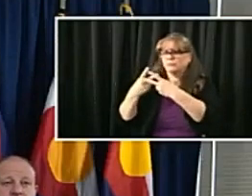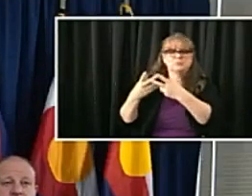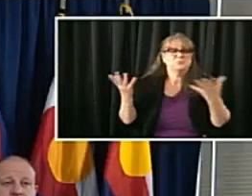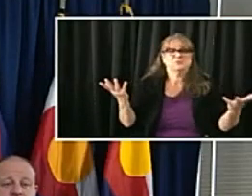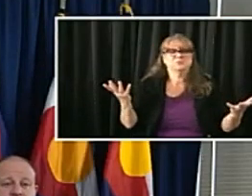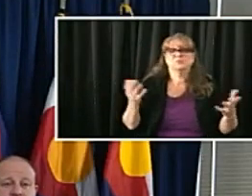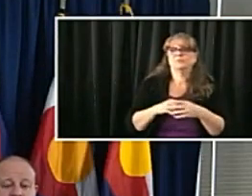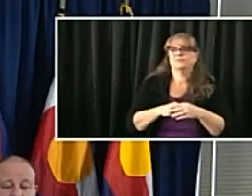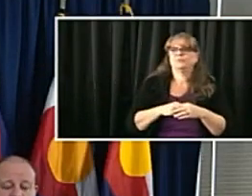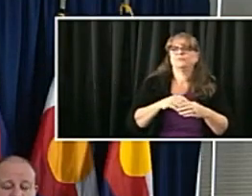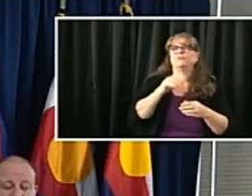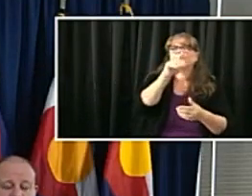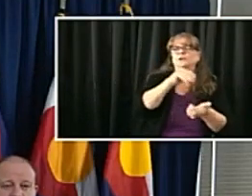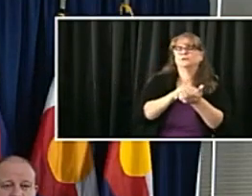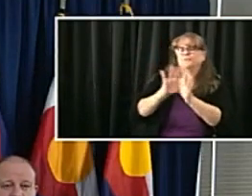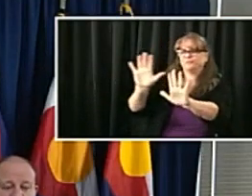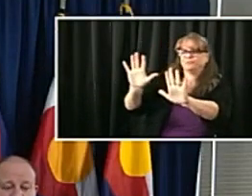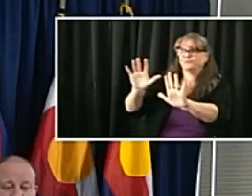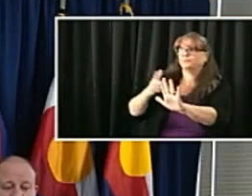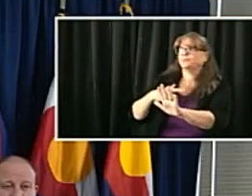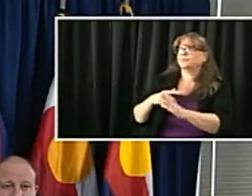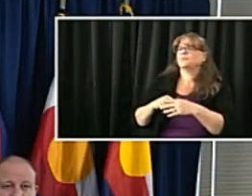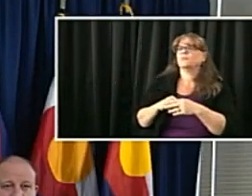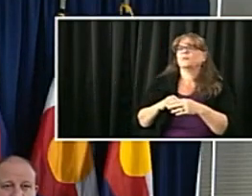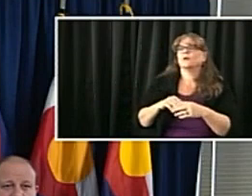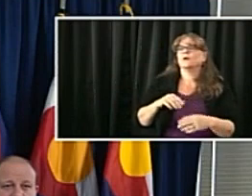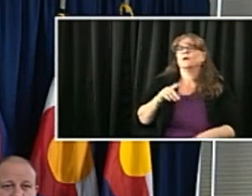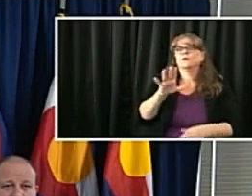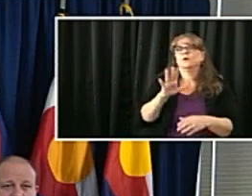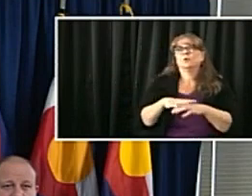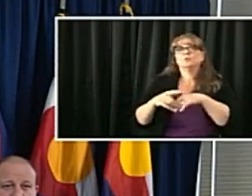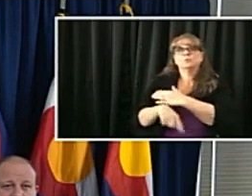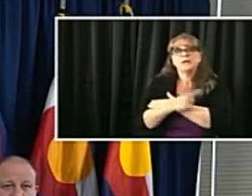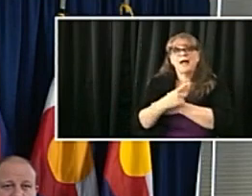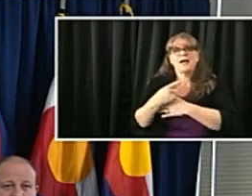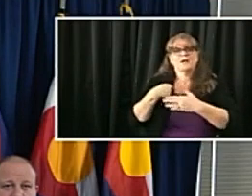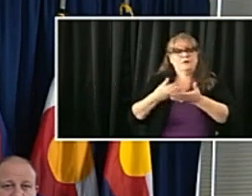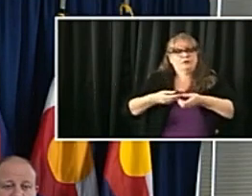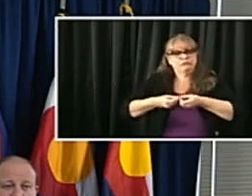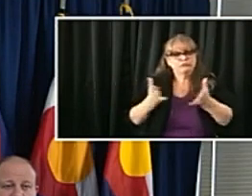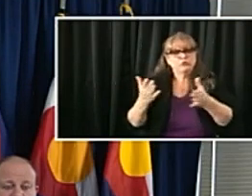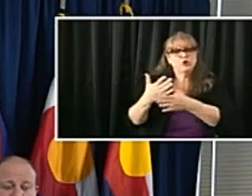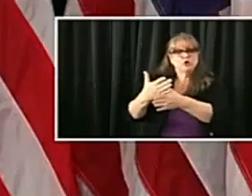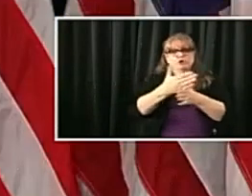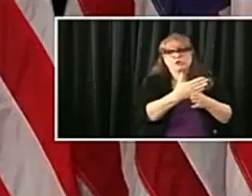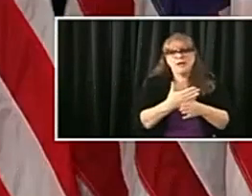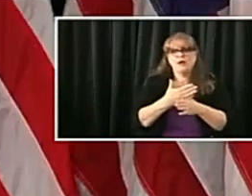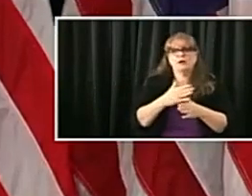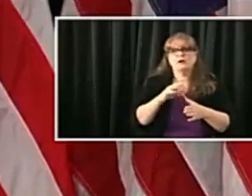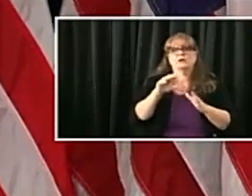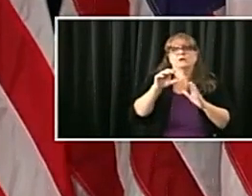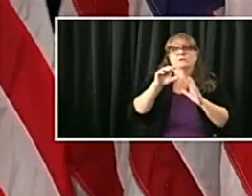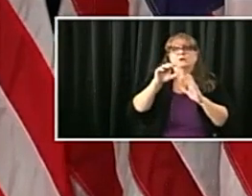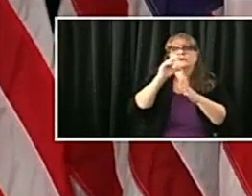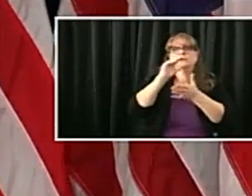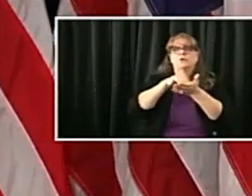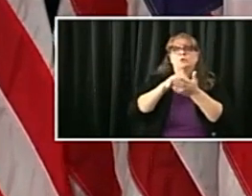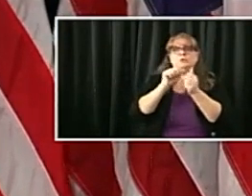Thank you. So we actually today shared some information with healthcare providers across the states through our Health Alert Network